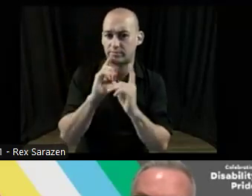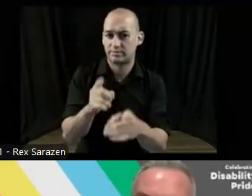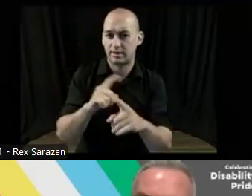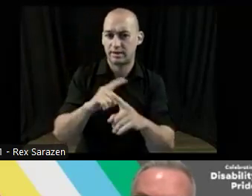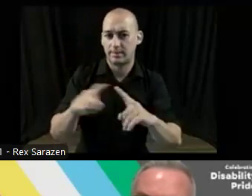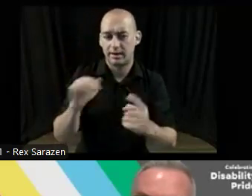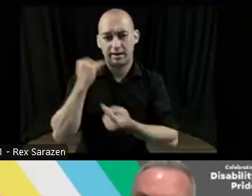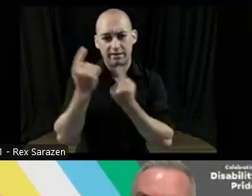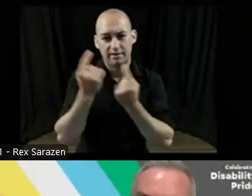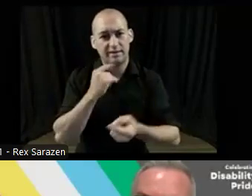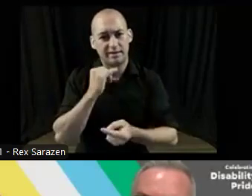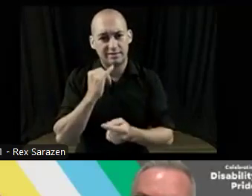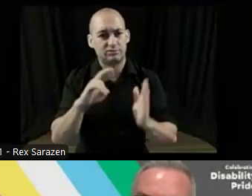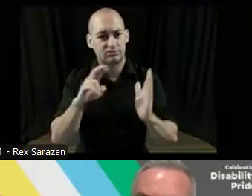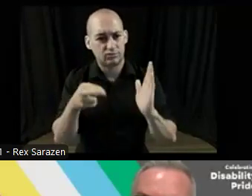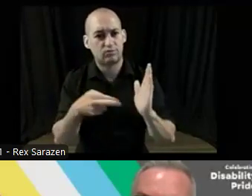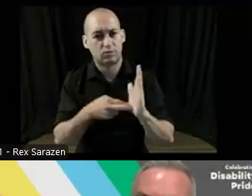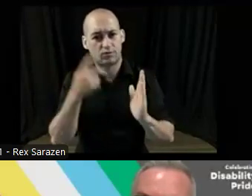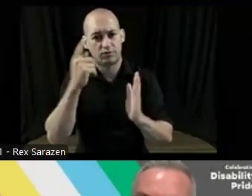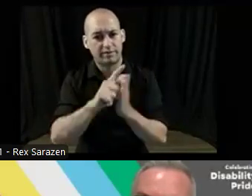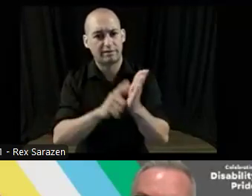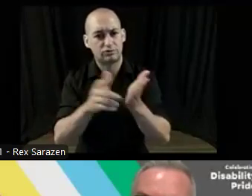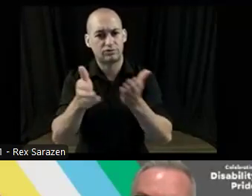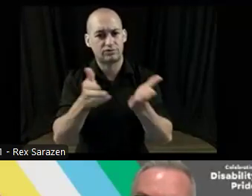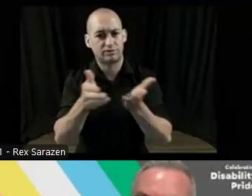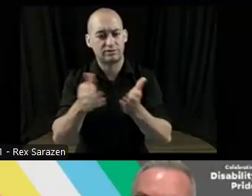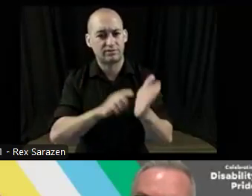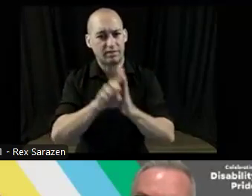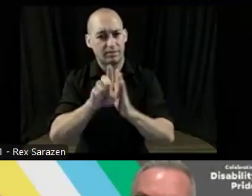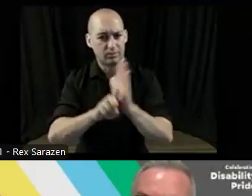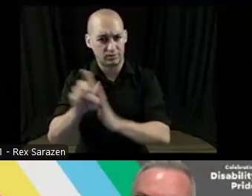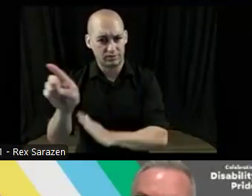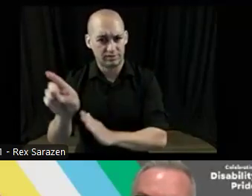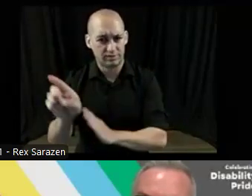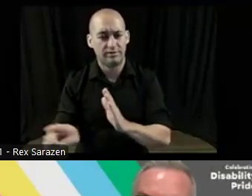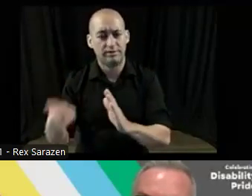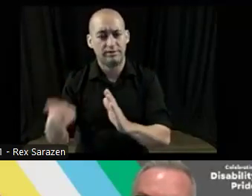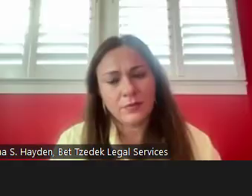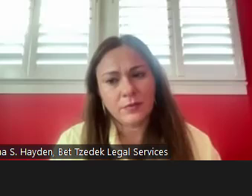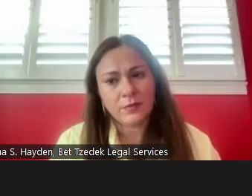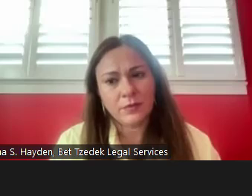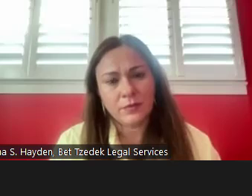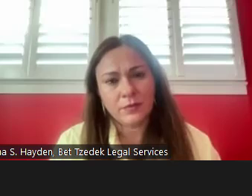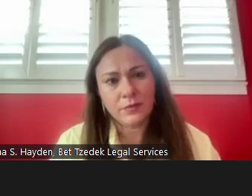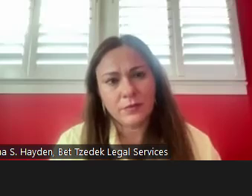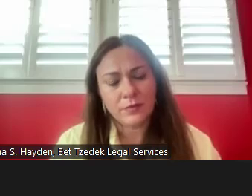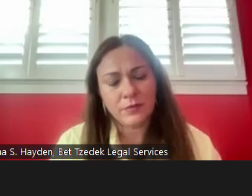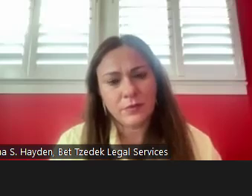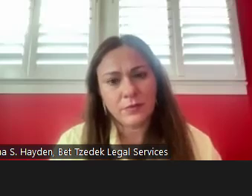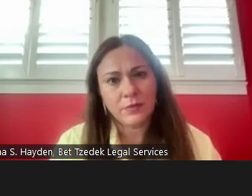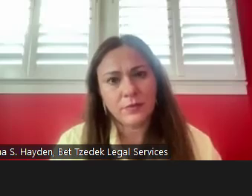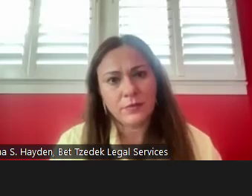but I do think there is a role for the legal services developer. within this, especially looking